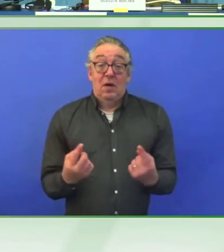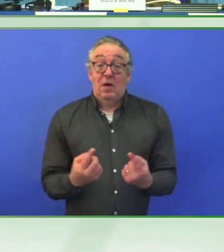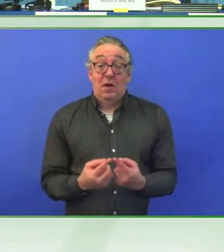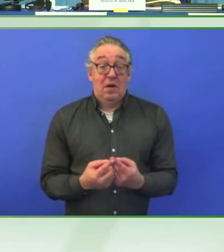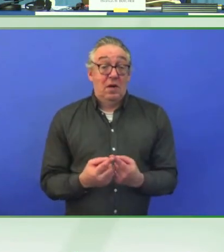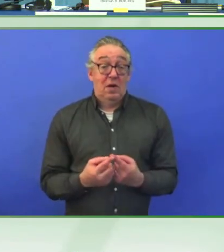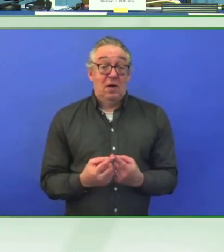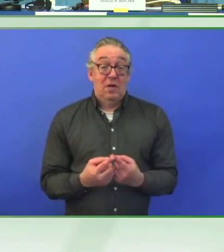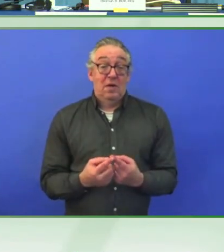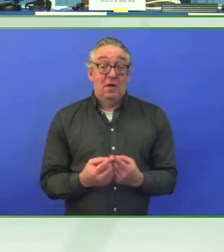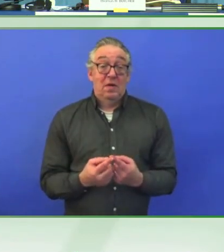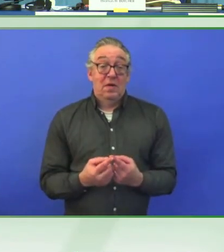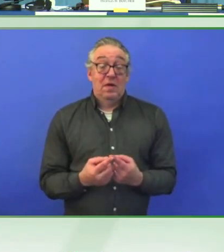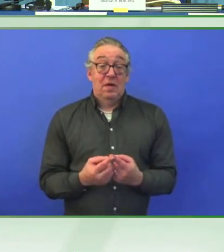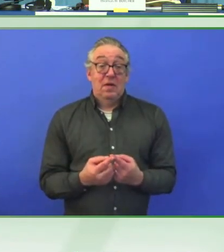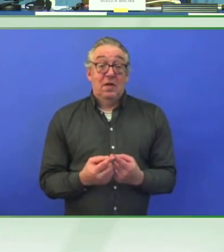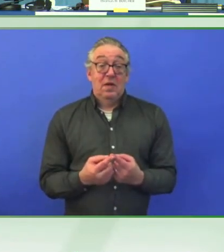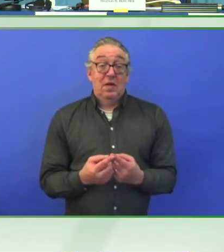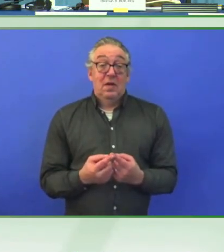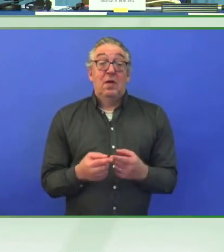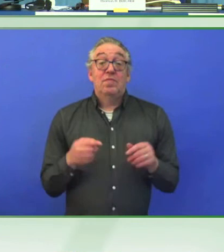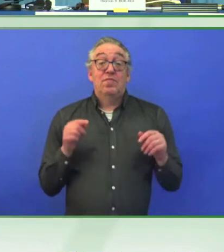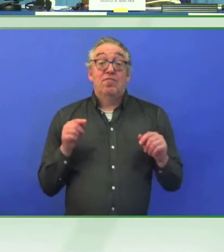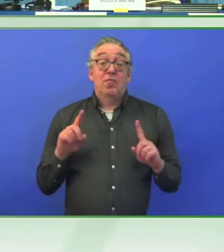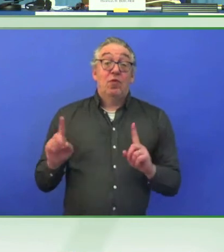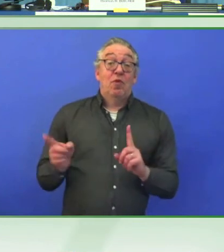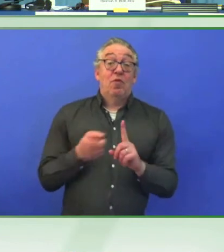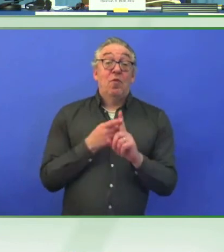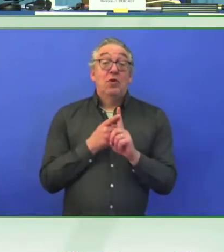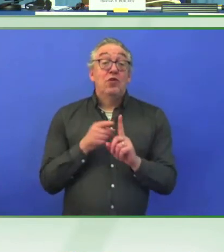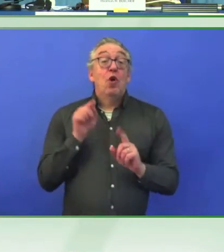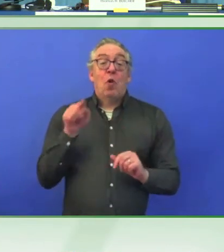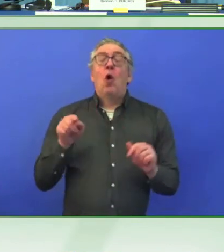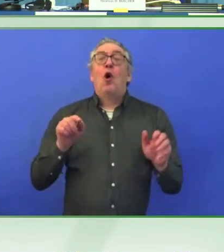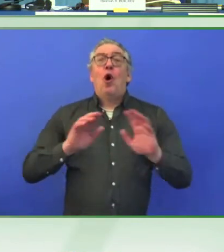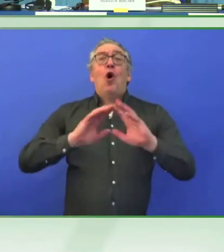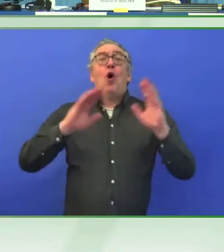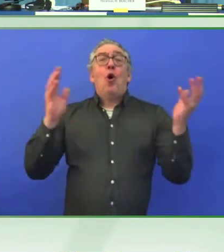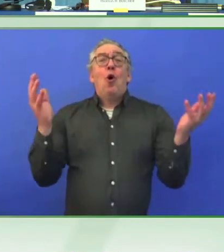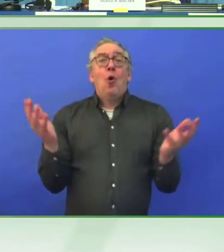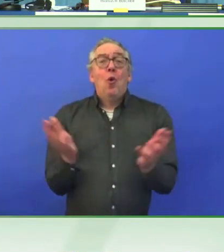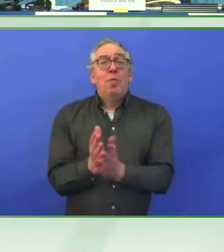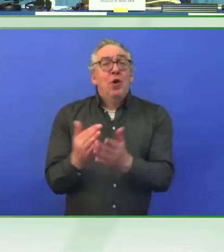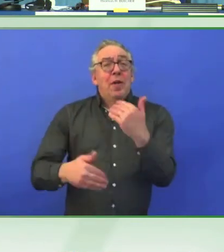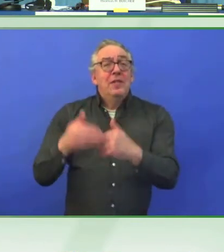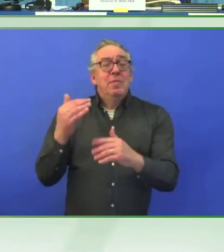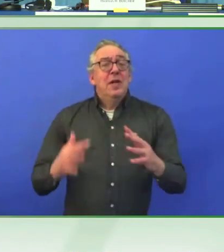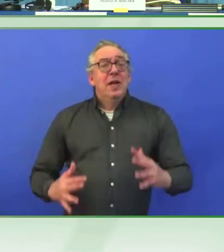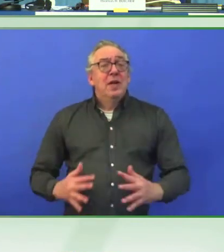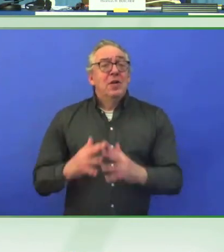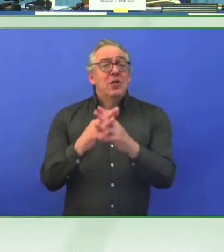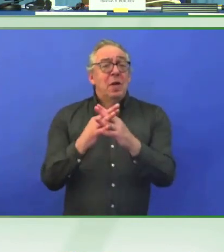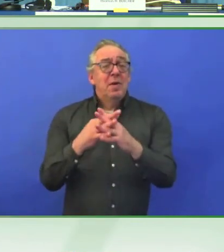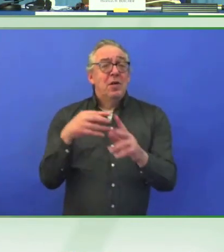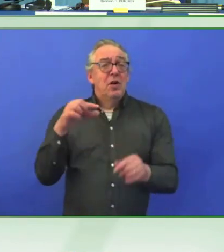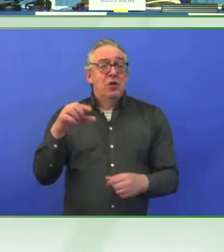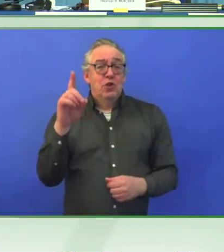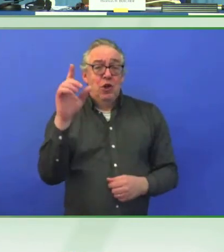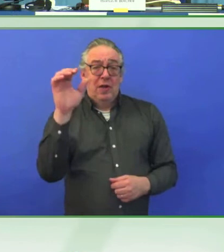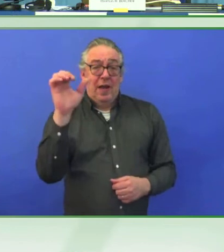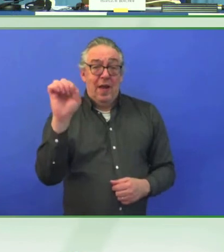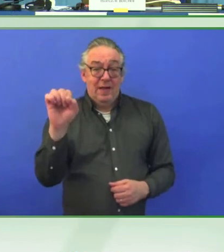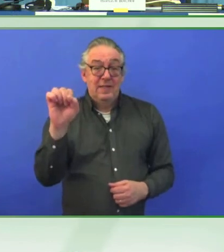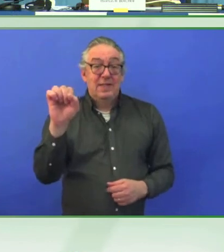in more members who could support the agenda of disability. And we have about 40